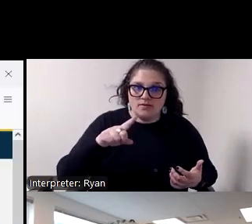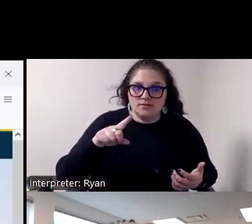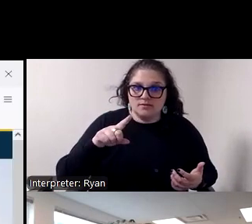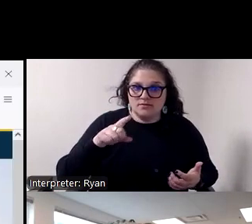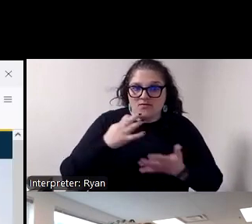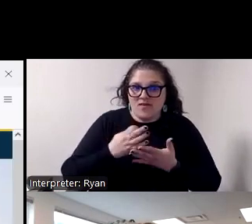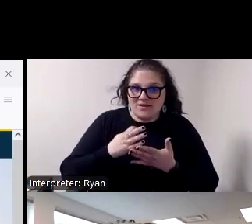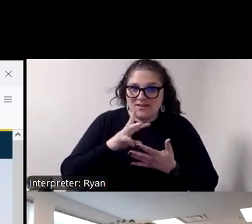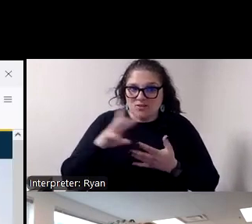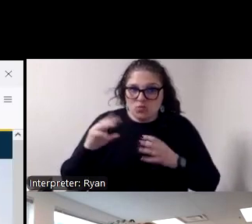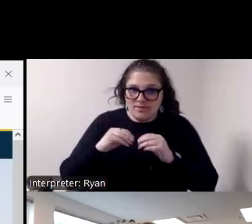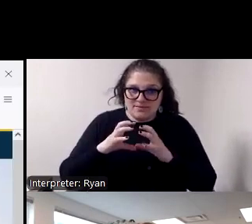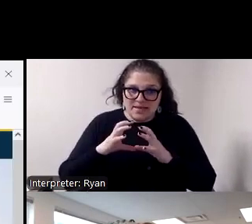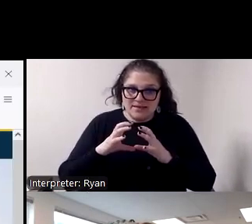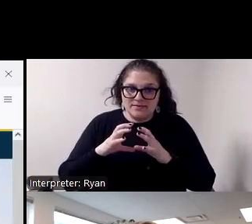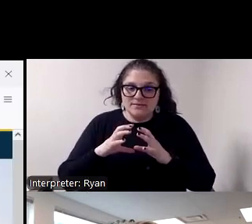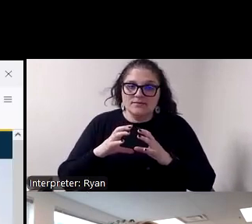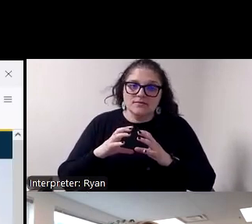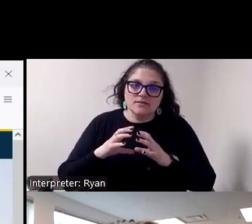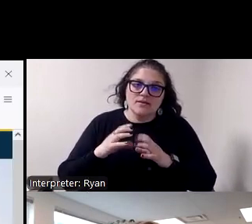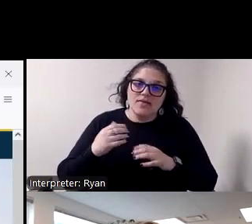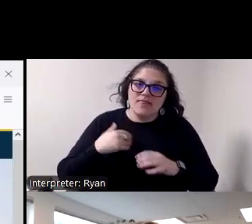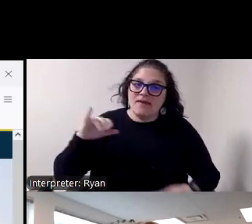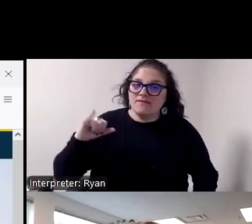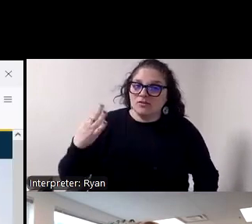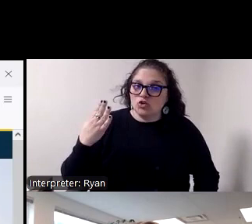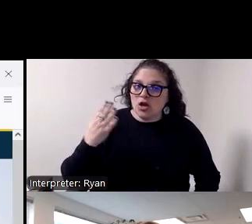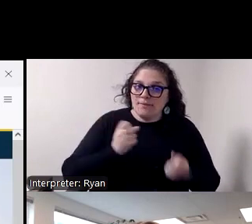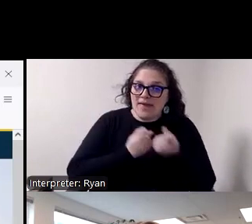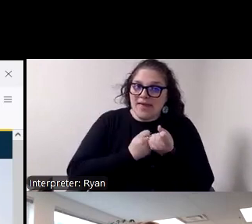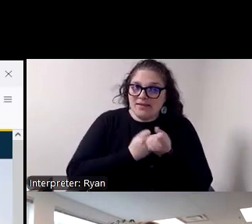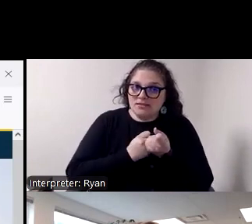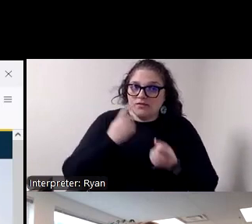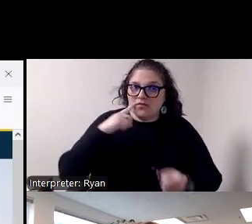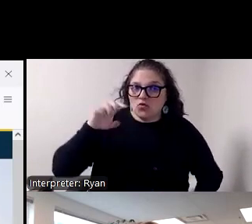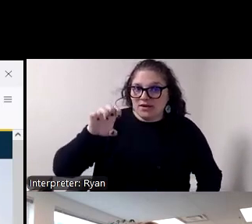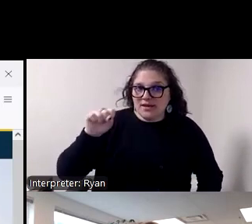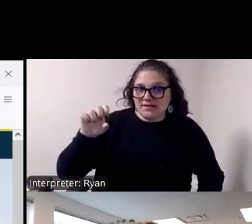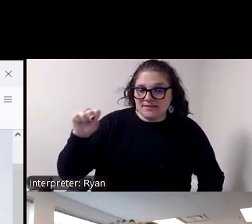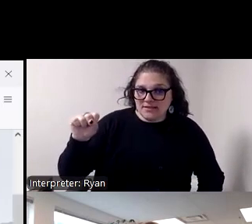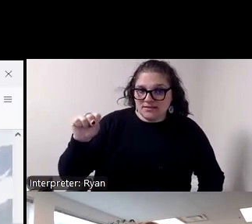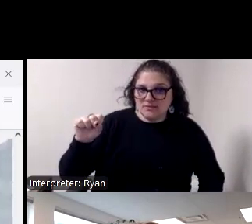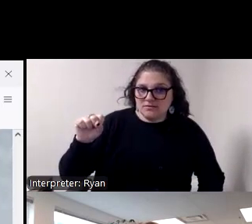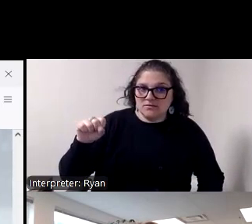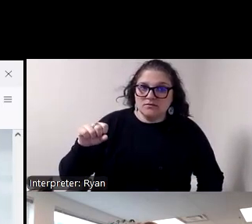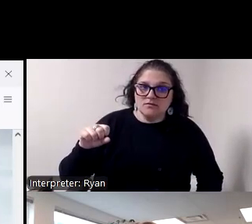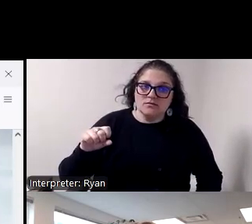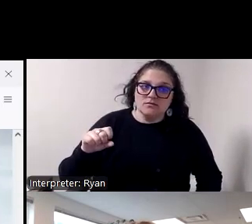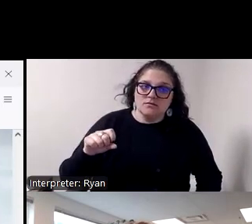guys. There are job aids for ESS